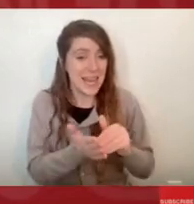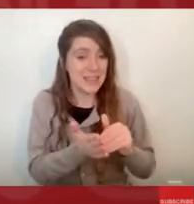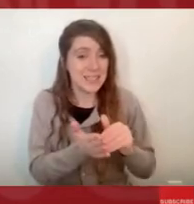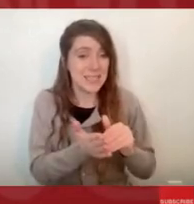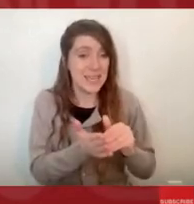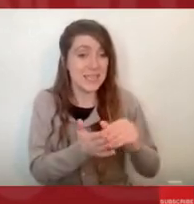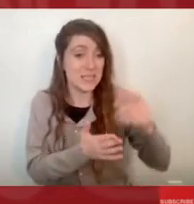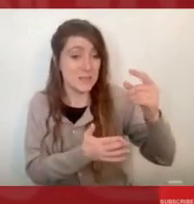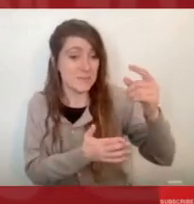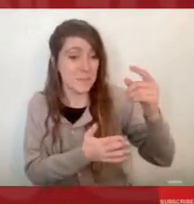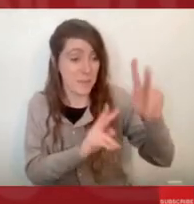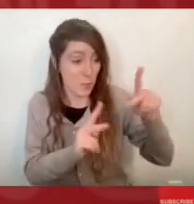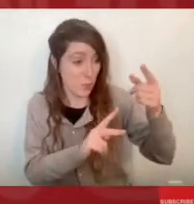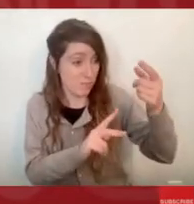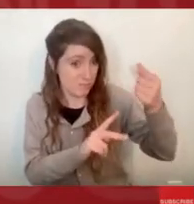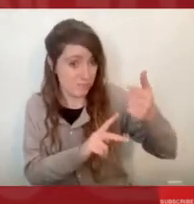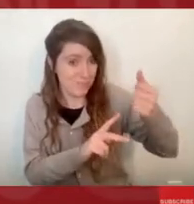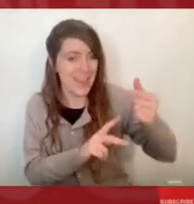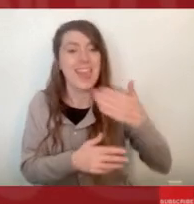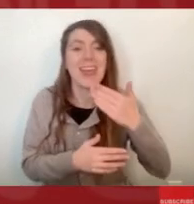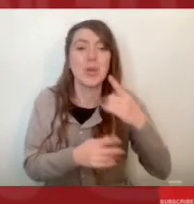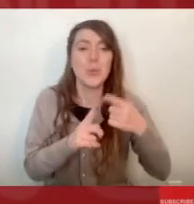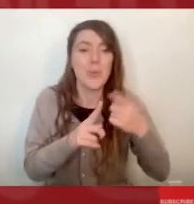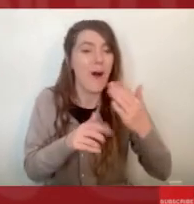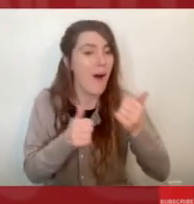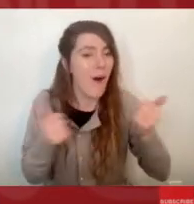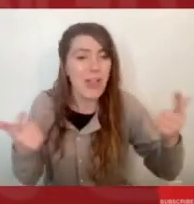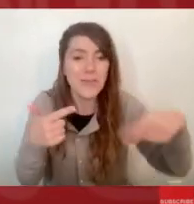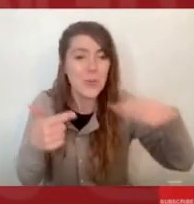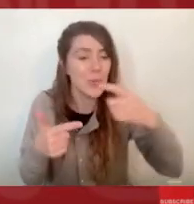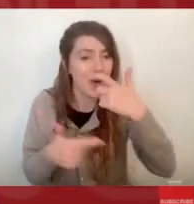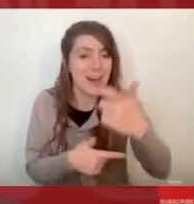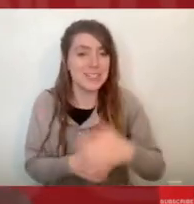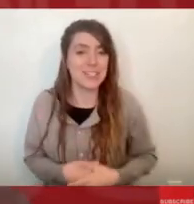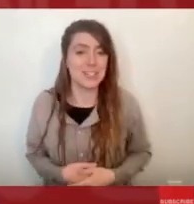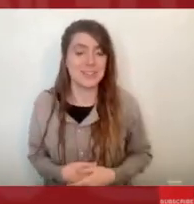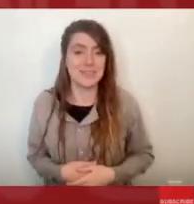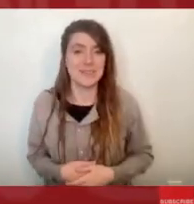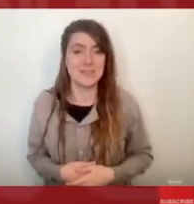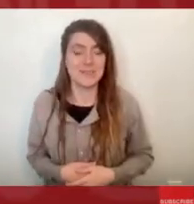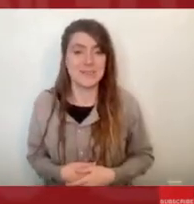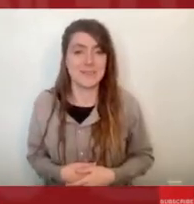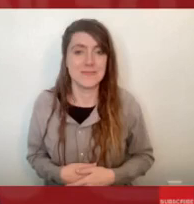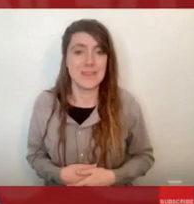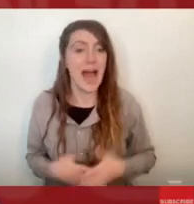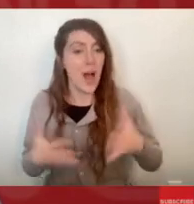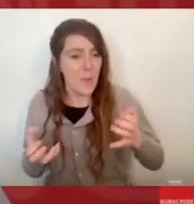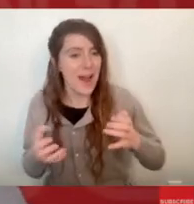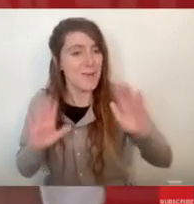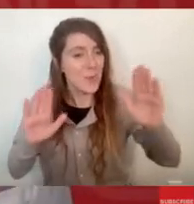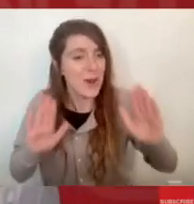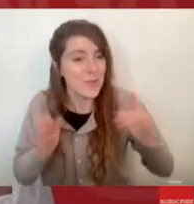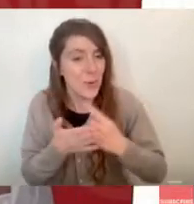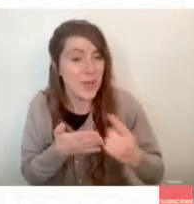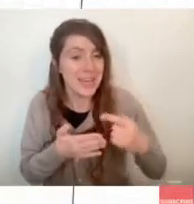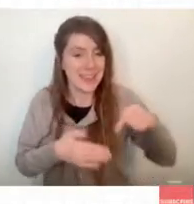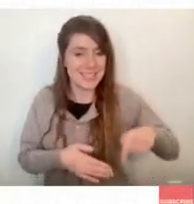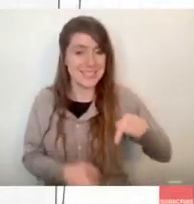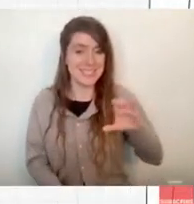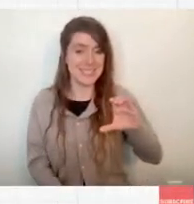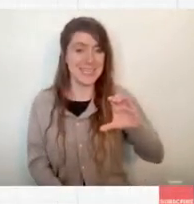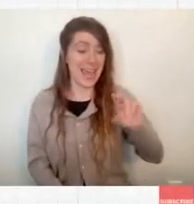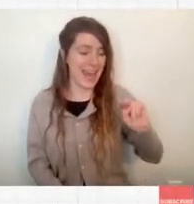to all who have already joined the fam. Rise up, everyone, and make it a great start to the week. I'm Coy Wire. We are CNN 10.